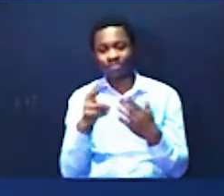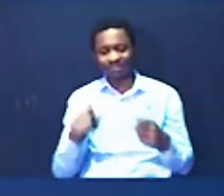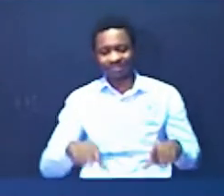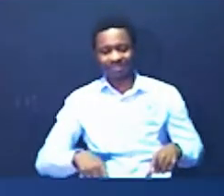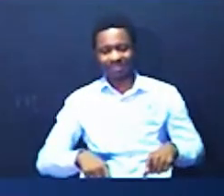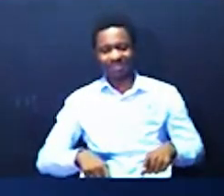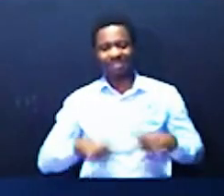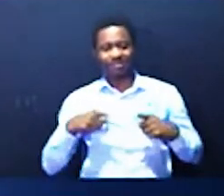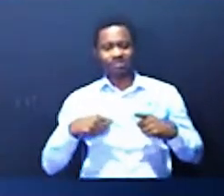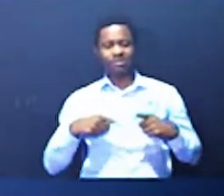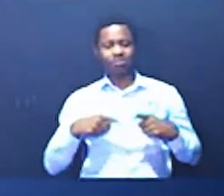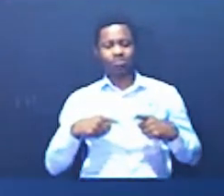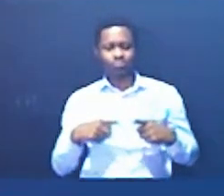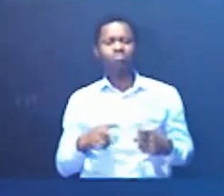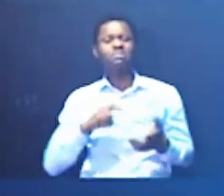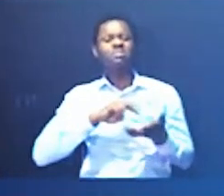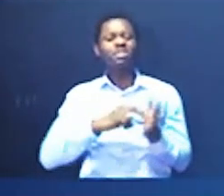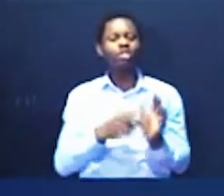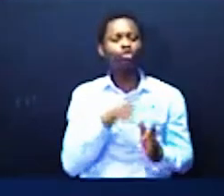it.